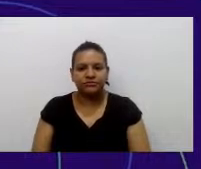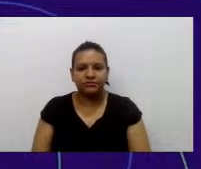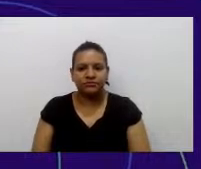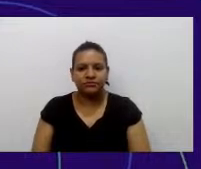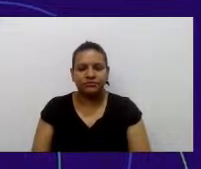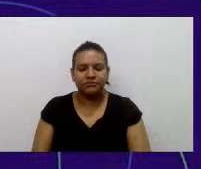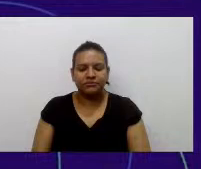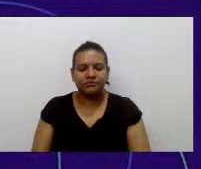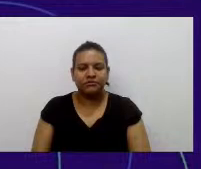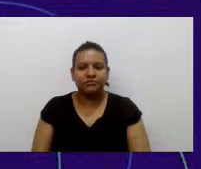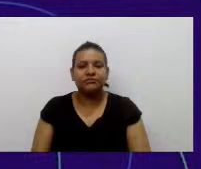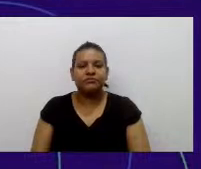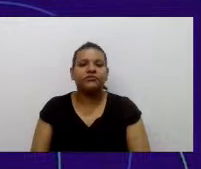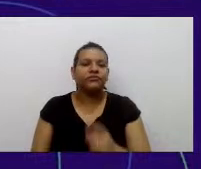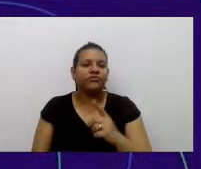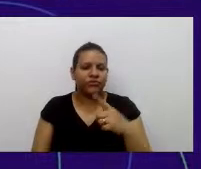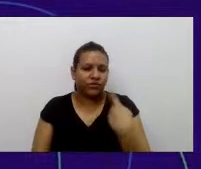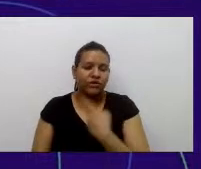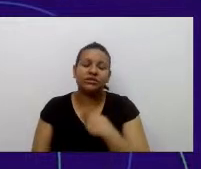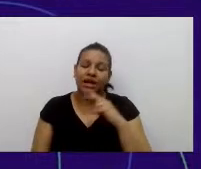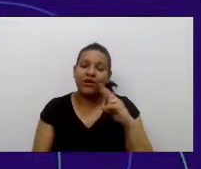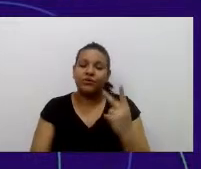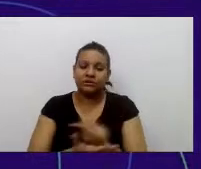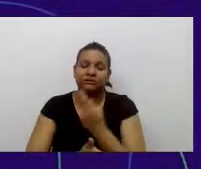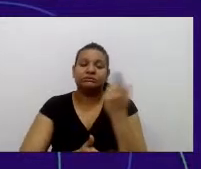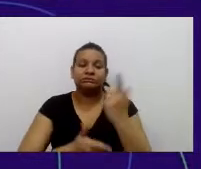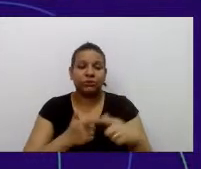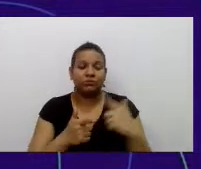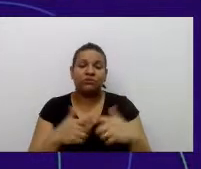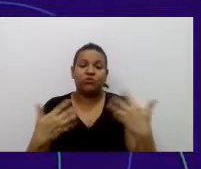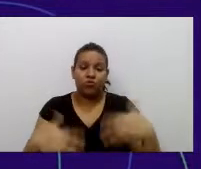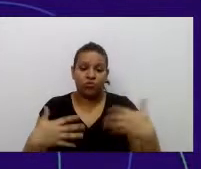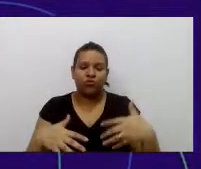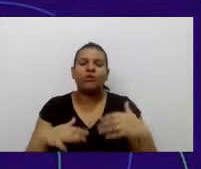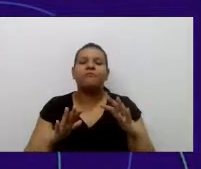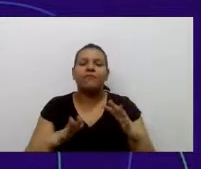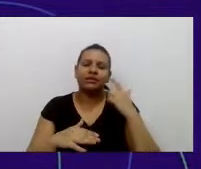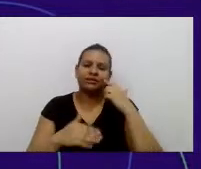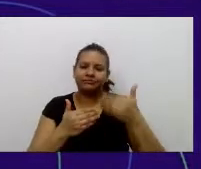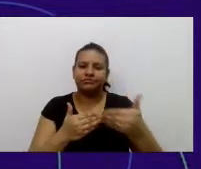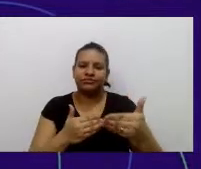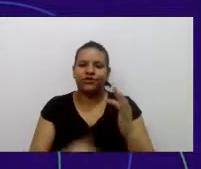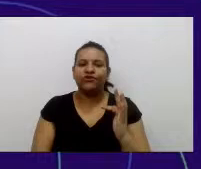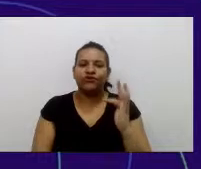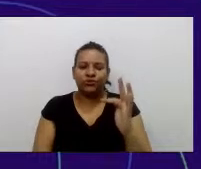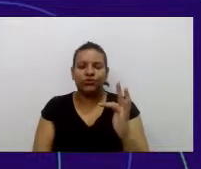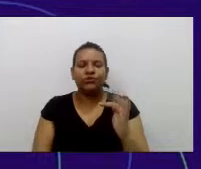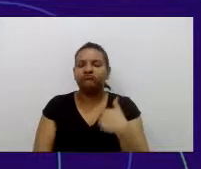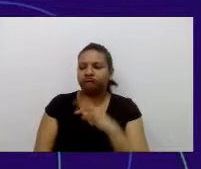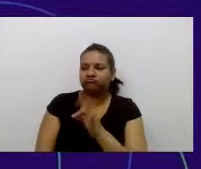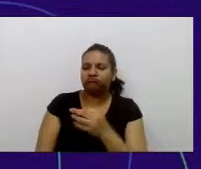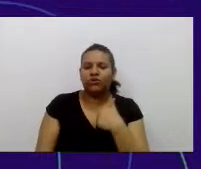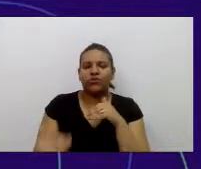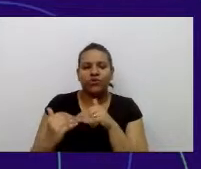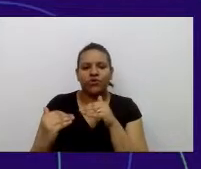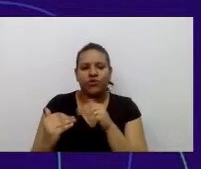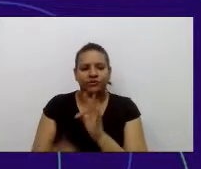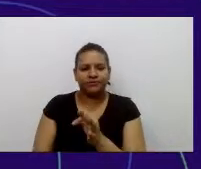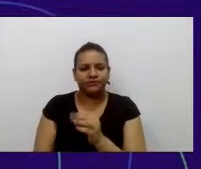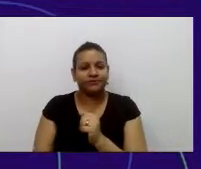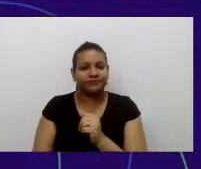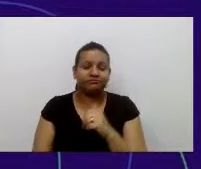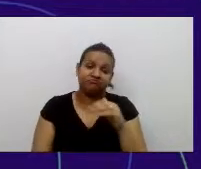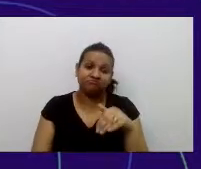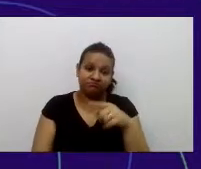later. Exactly. Yeah, I agree. I think, as you can see on the screen from these headlines, opinions are